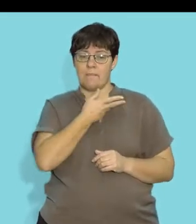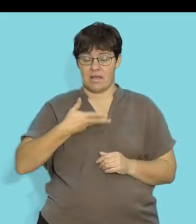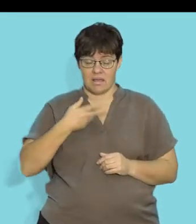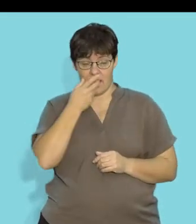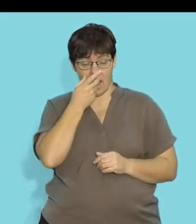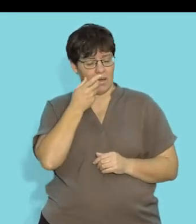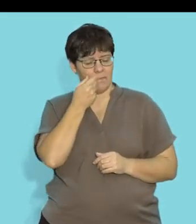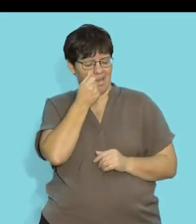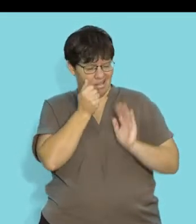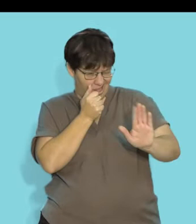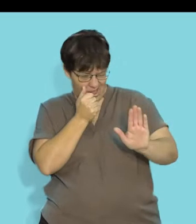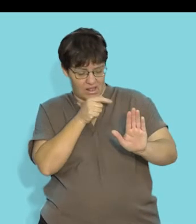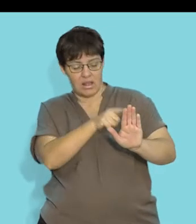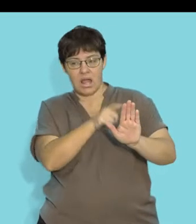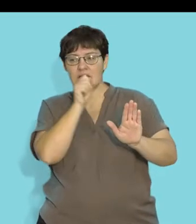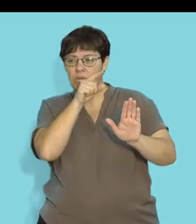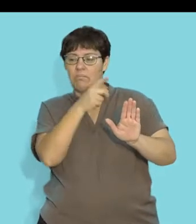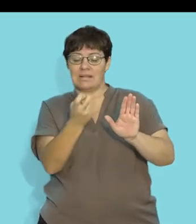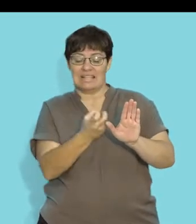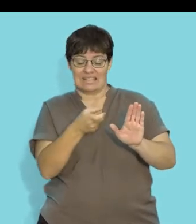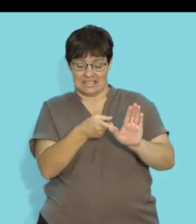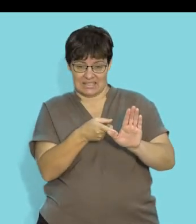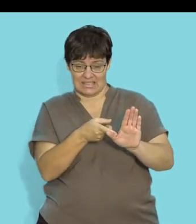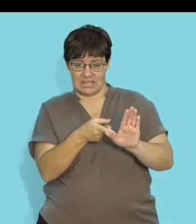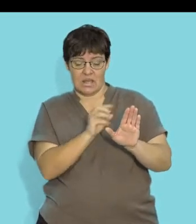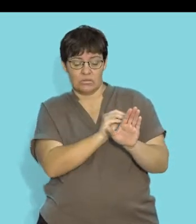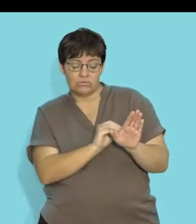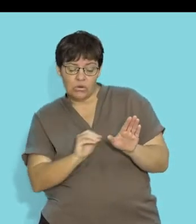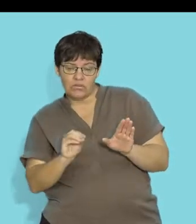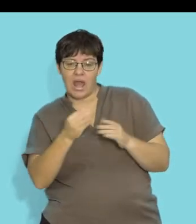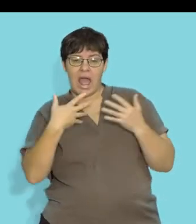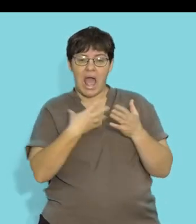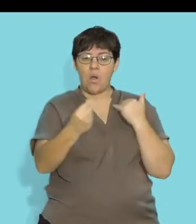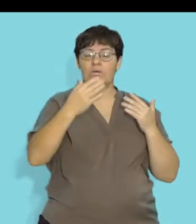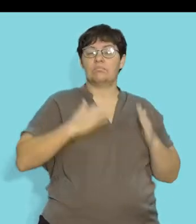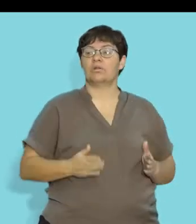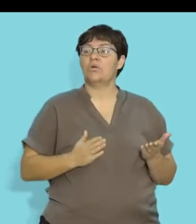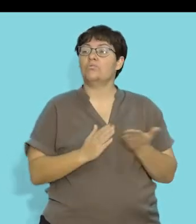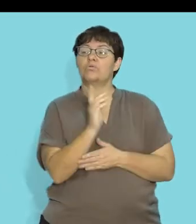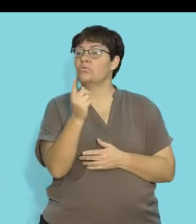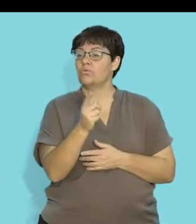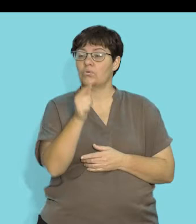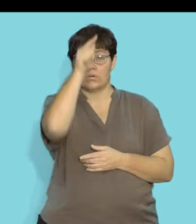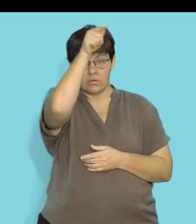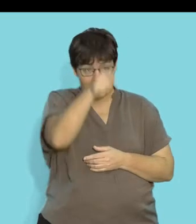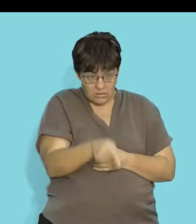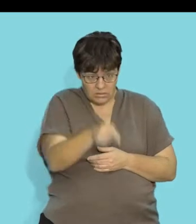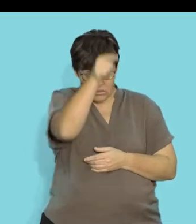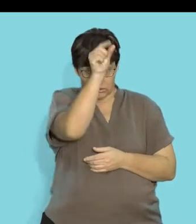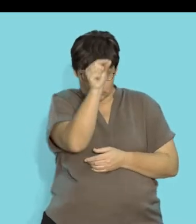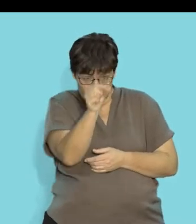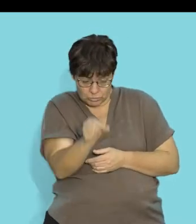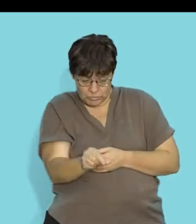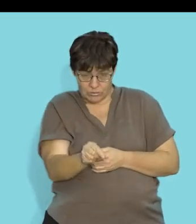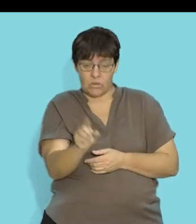we know that sperms are produced here in the testes, and they are transported out of the body via this tube here. So that